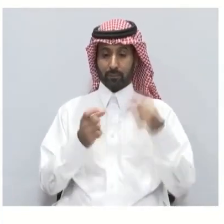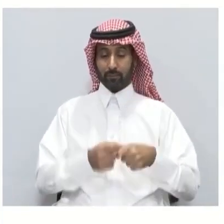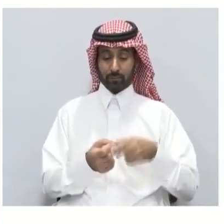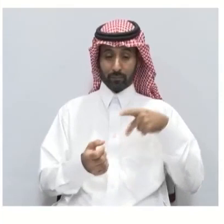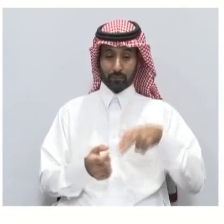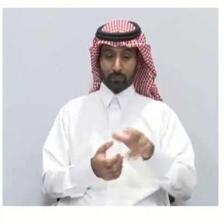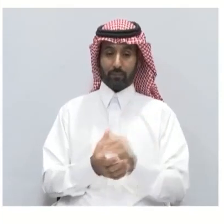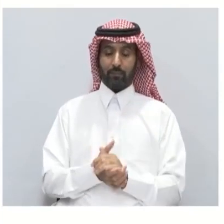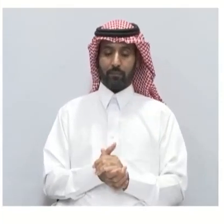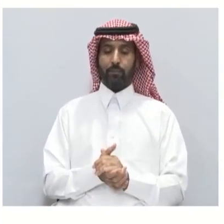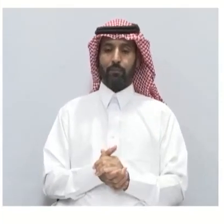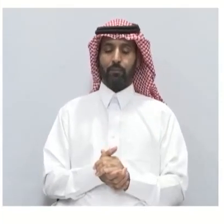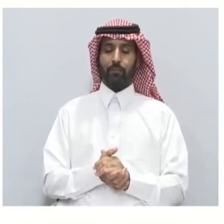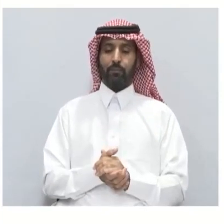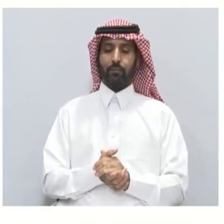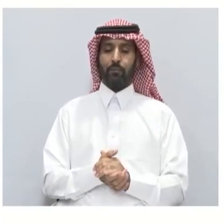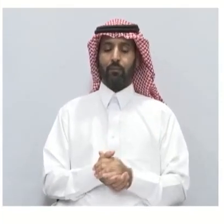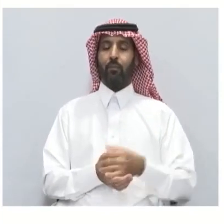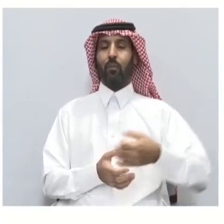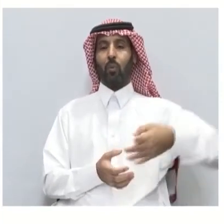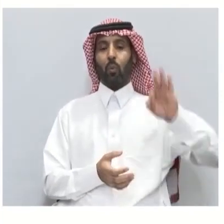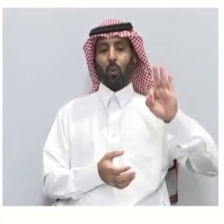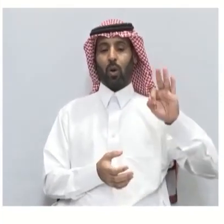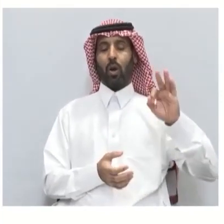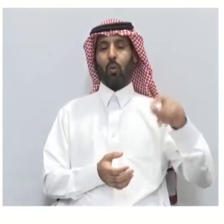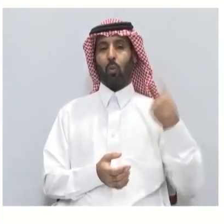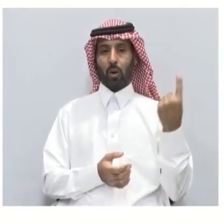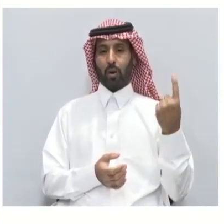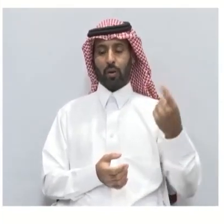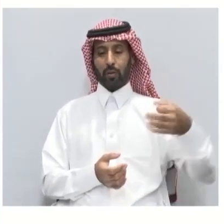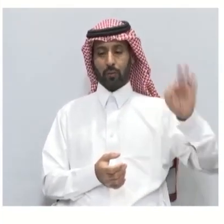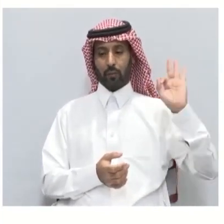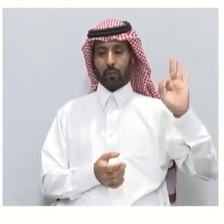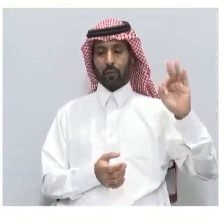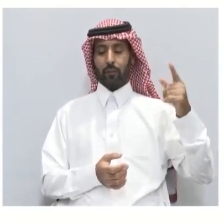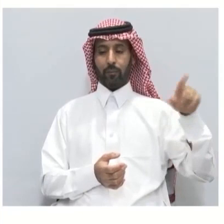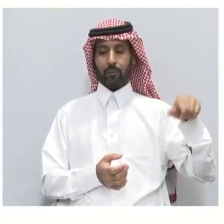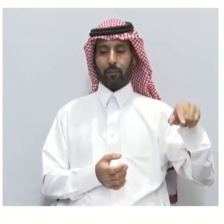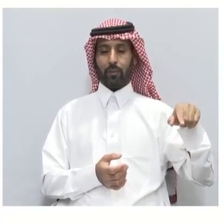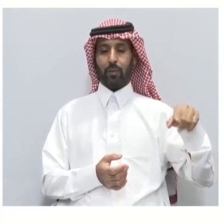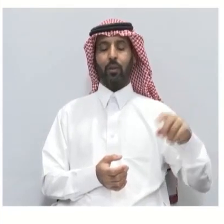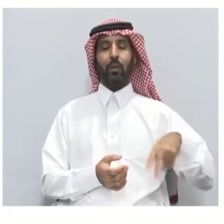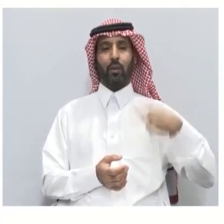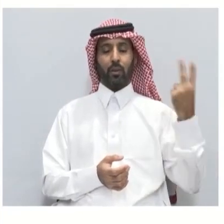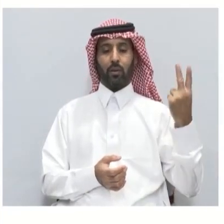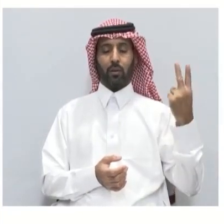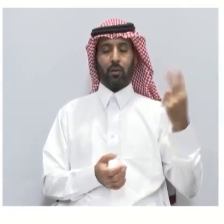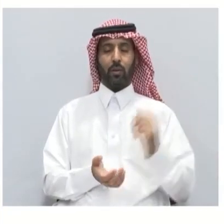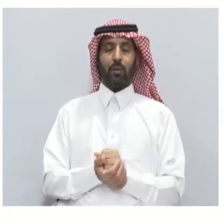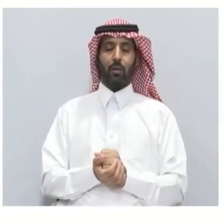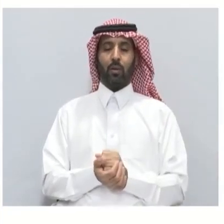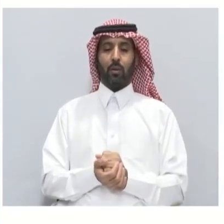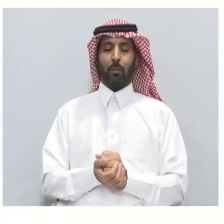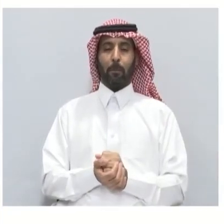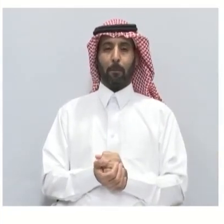prison. Of course, this one is false. The second one, credit card thief, signs own name, reports the story of